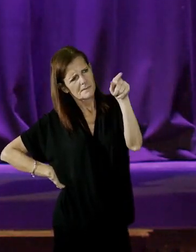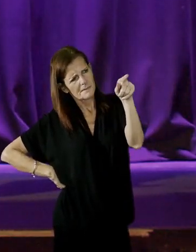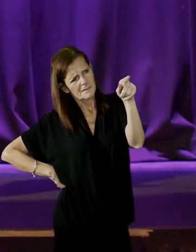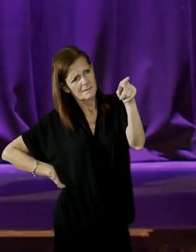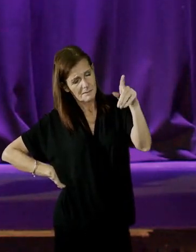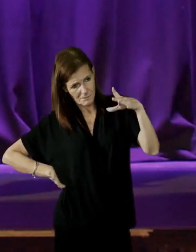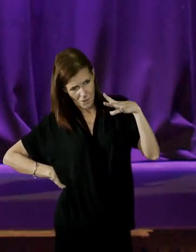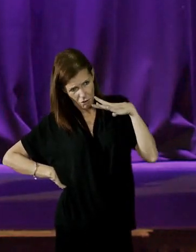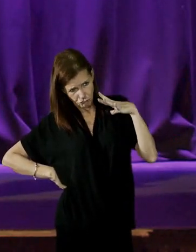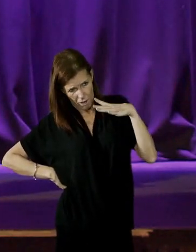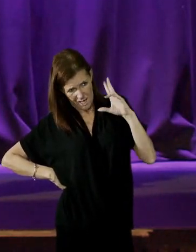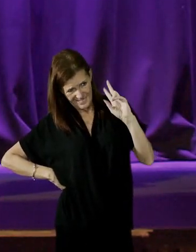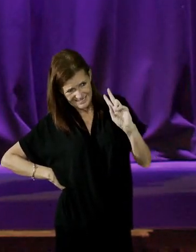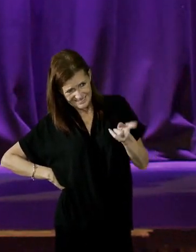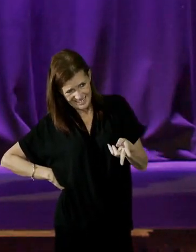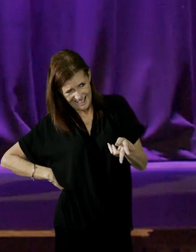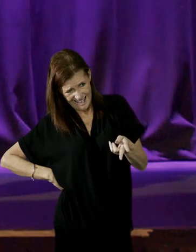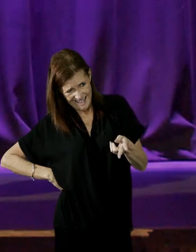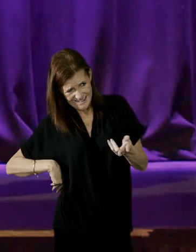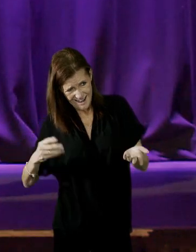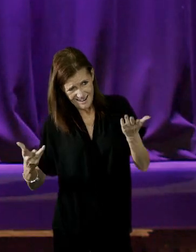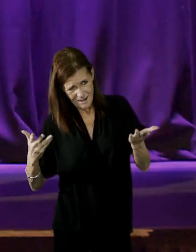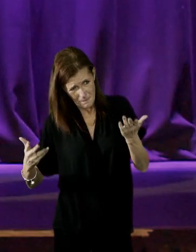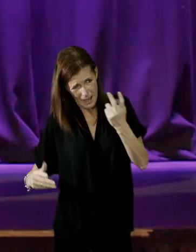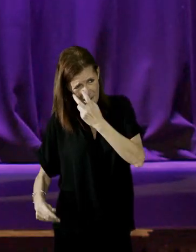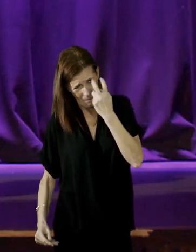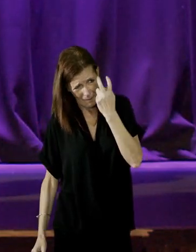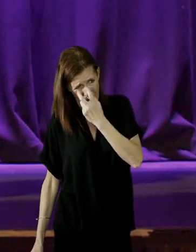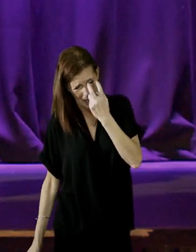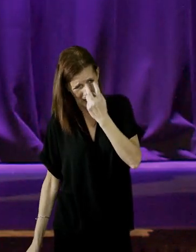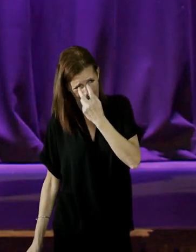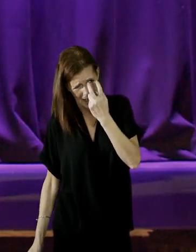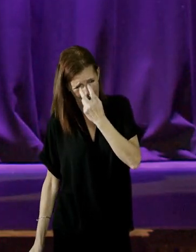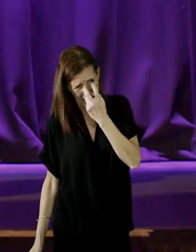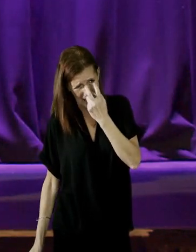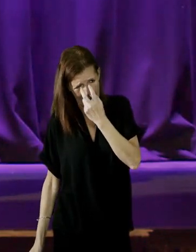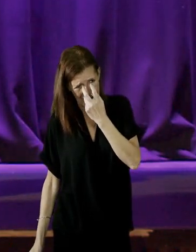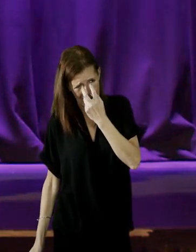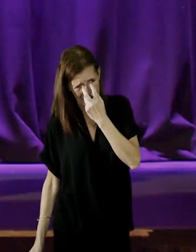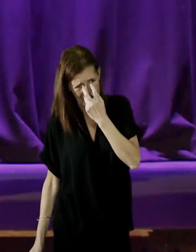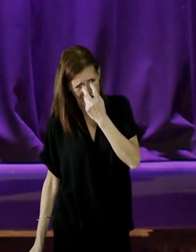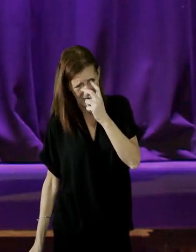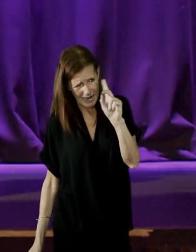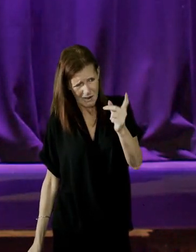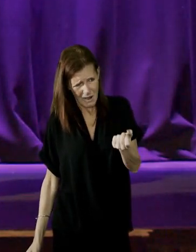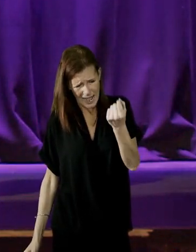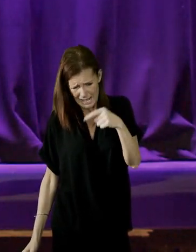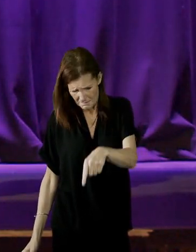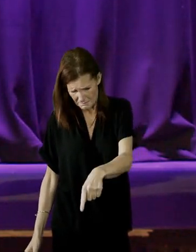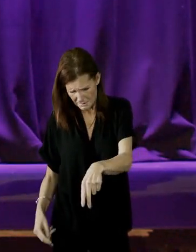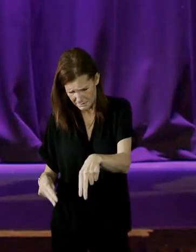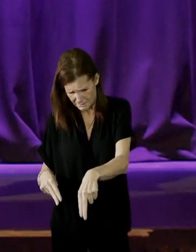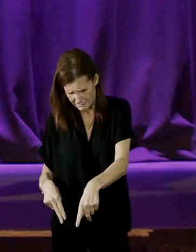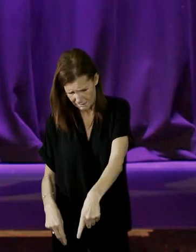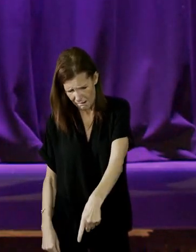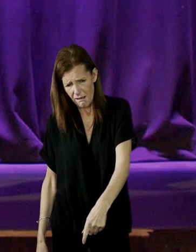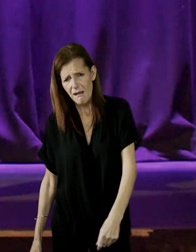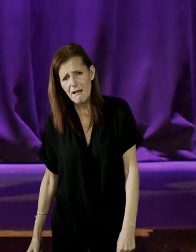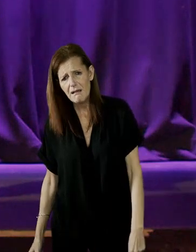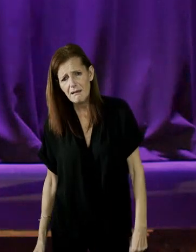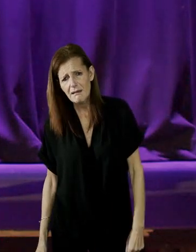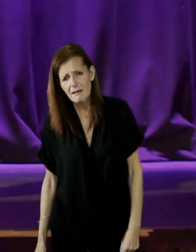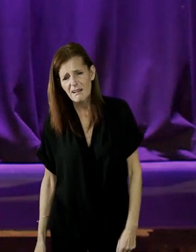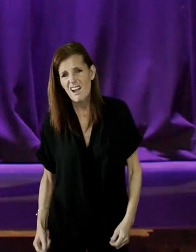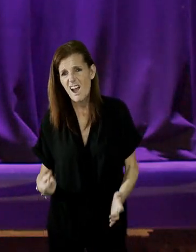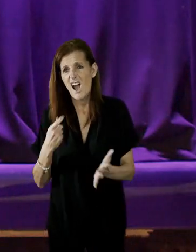than blind, then what the hell is about to happen to that dog? Reg probably woke up that